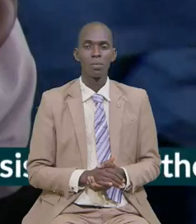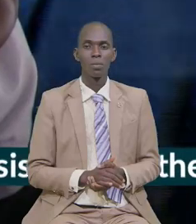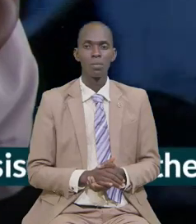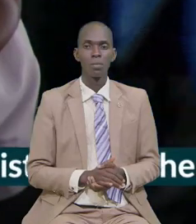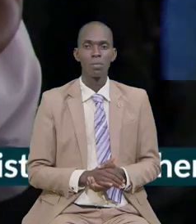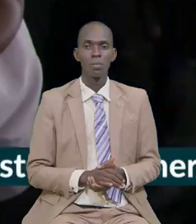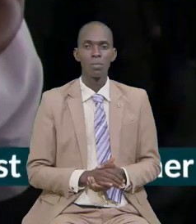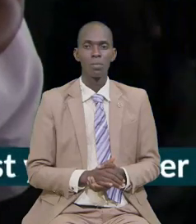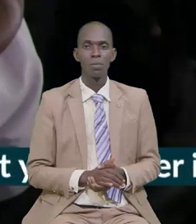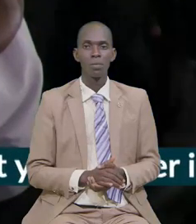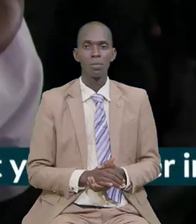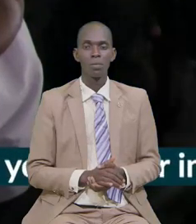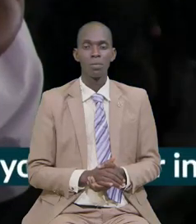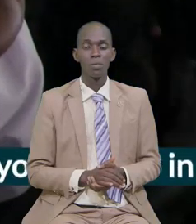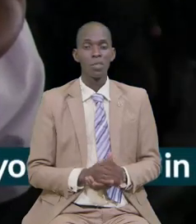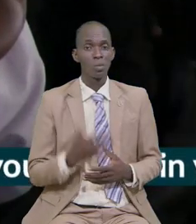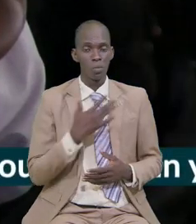So let's take note of that.